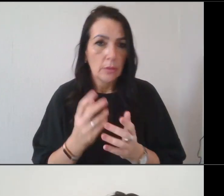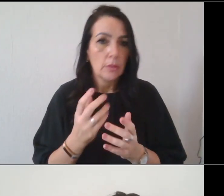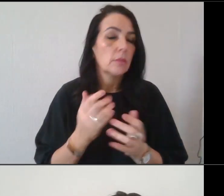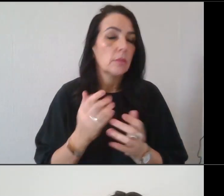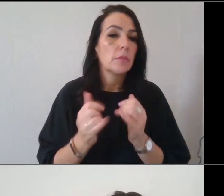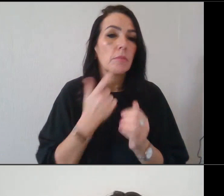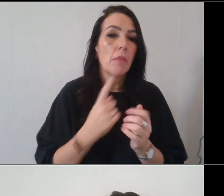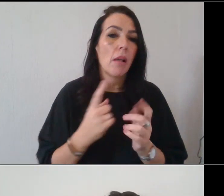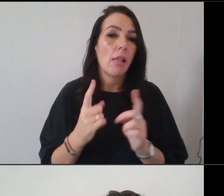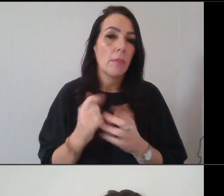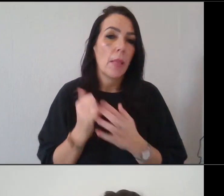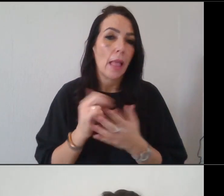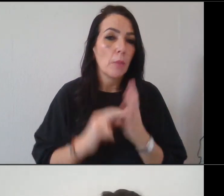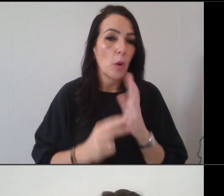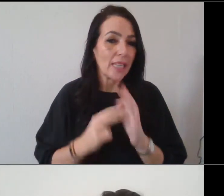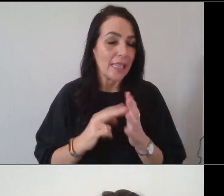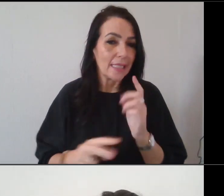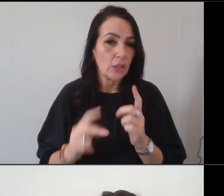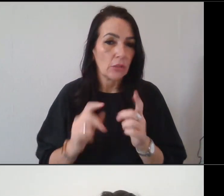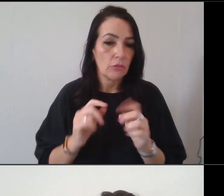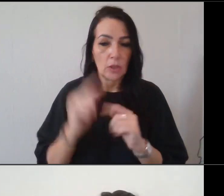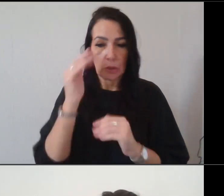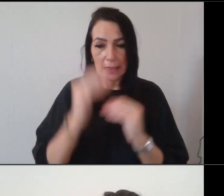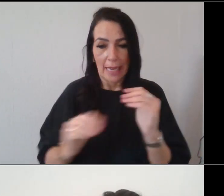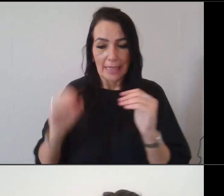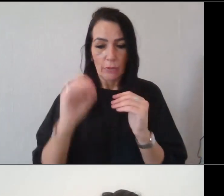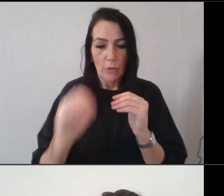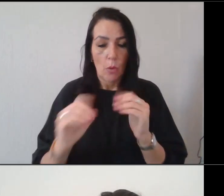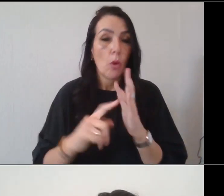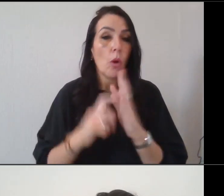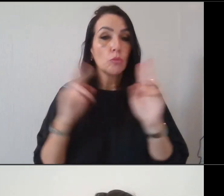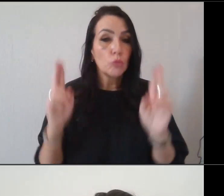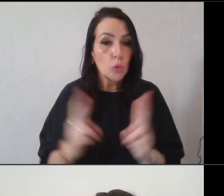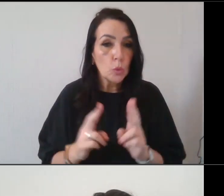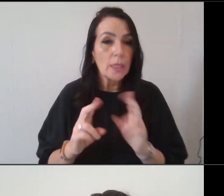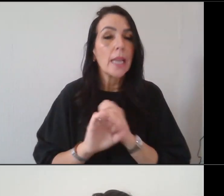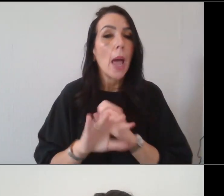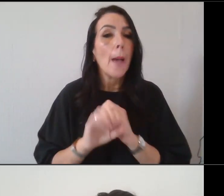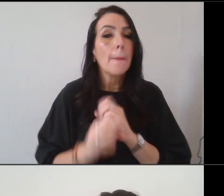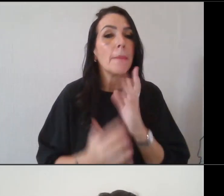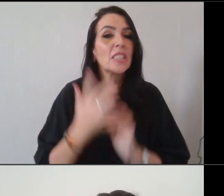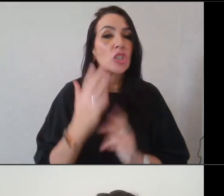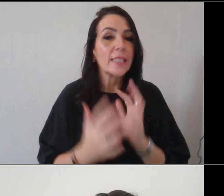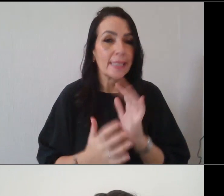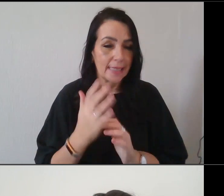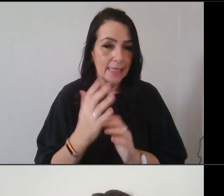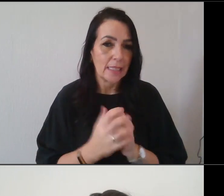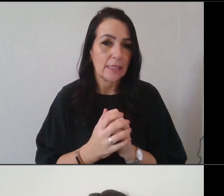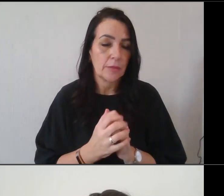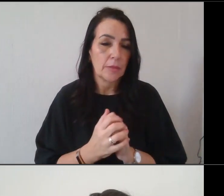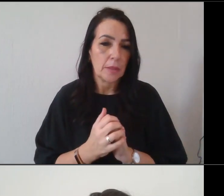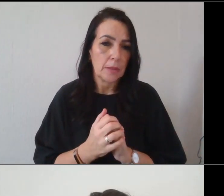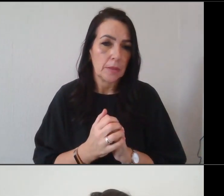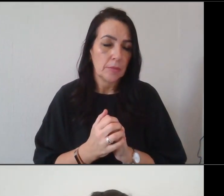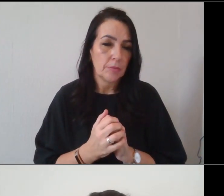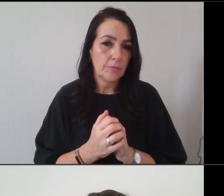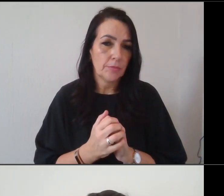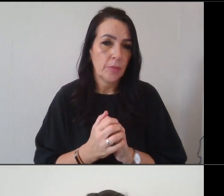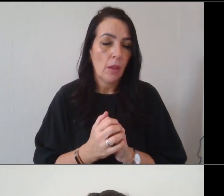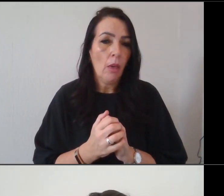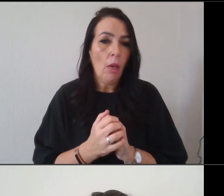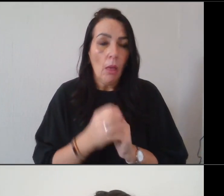by helping the organization hit net zero, or reducing some of the emissions that come under some of the scopes